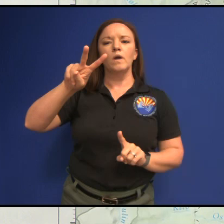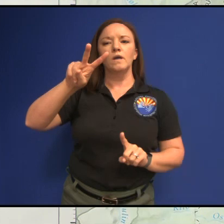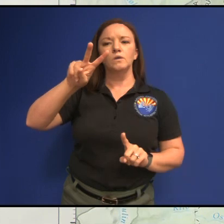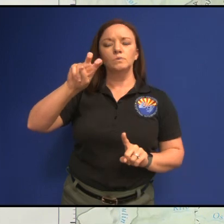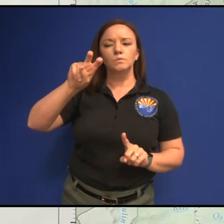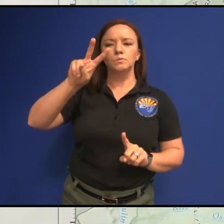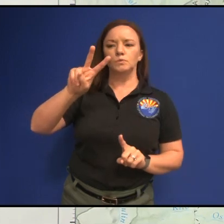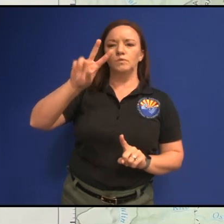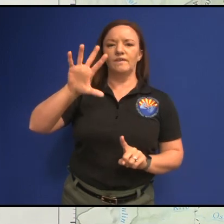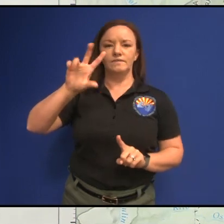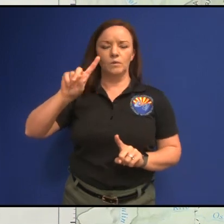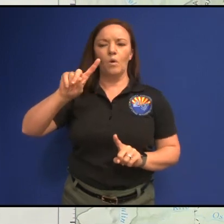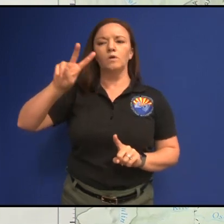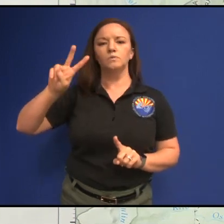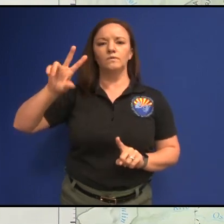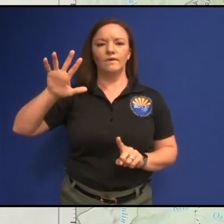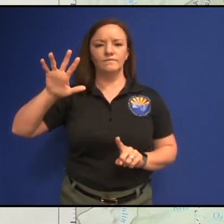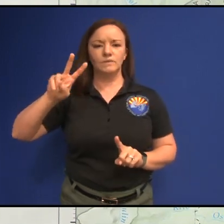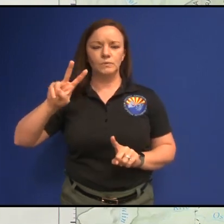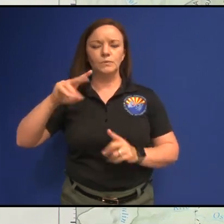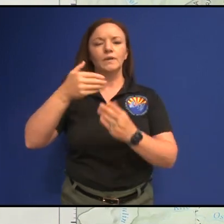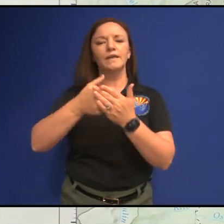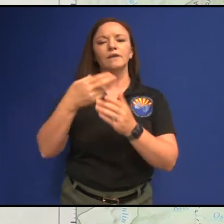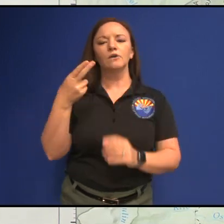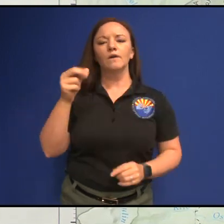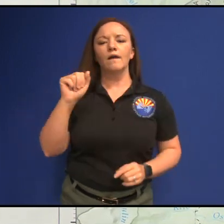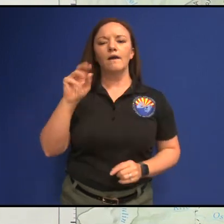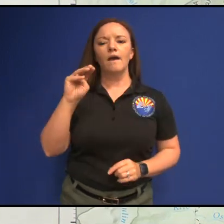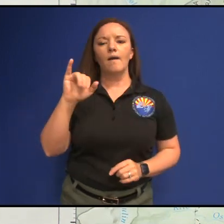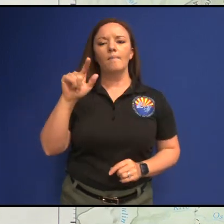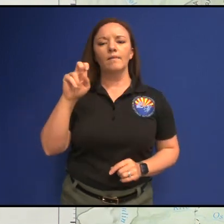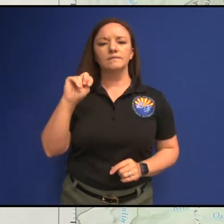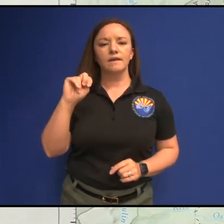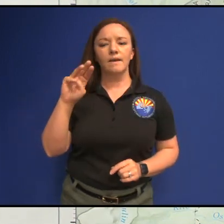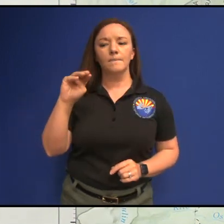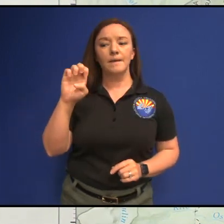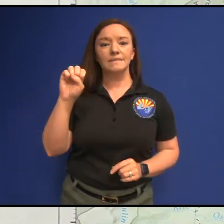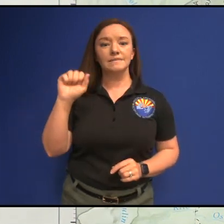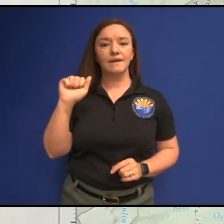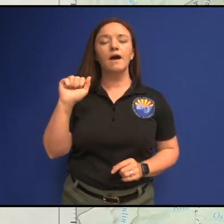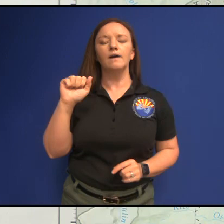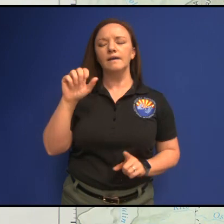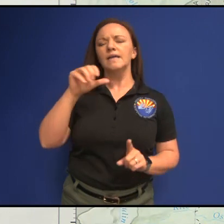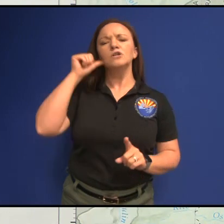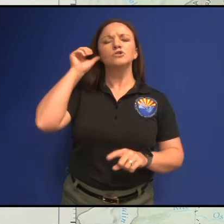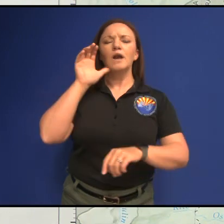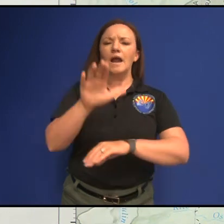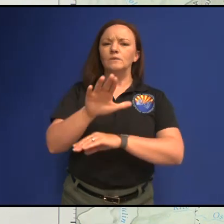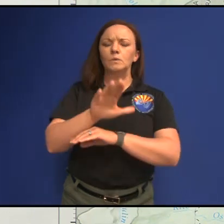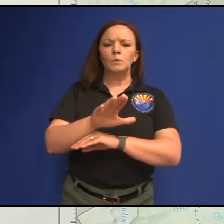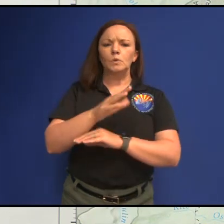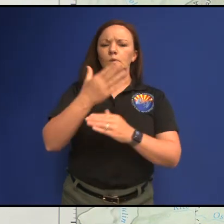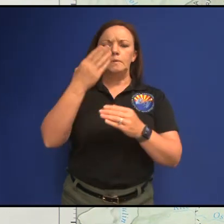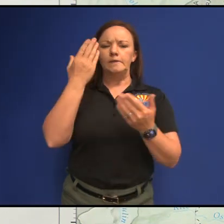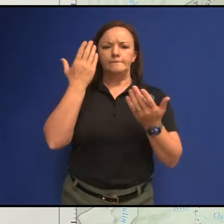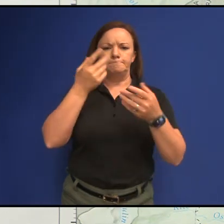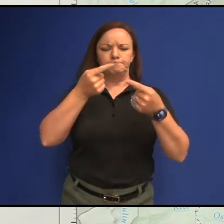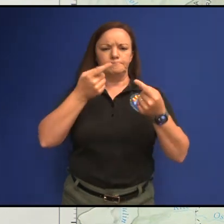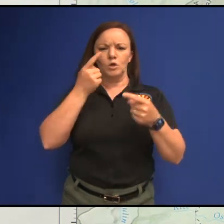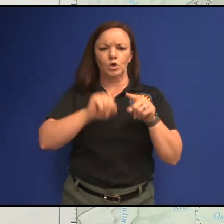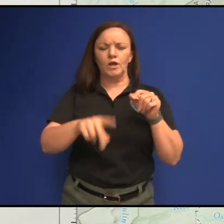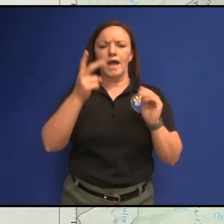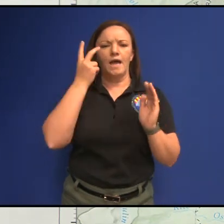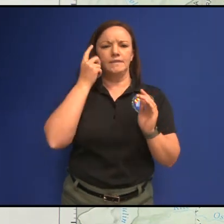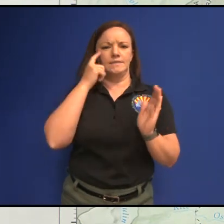so along that Hamilton Mesa. We couldn't tell yesterday afternoon if it had crossed the river because we got chased out